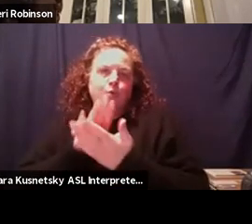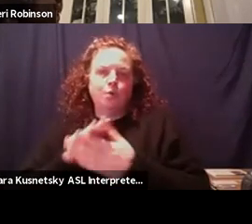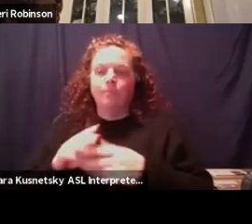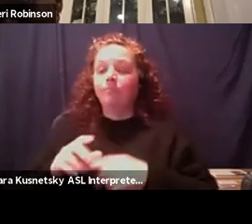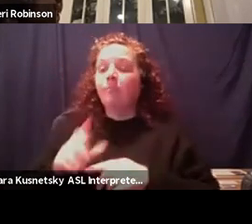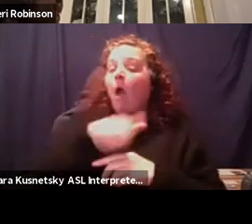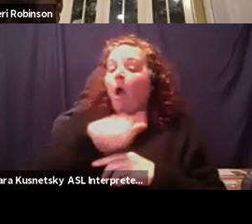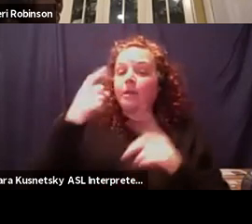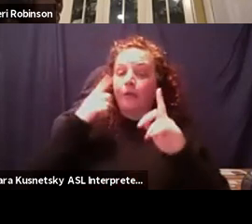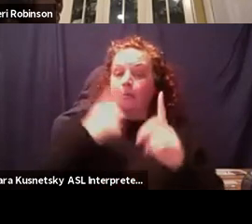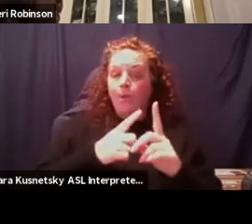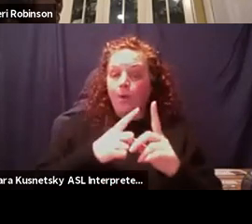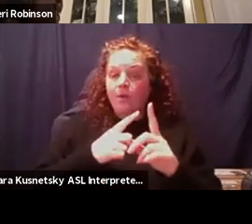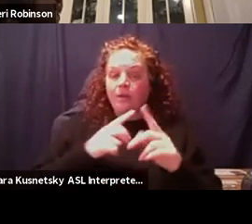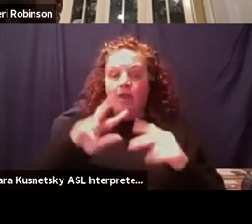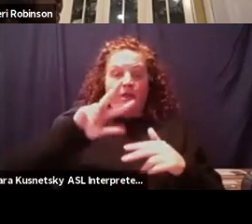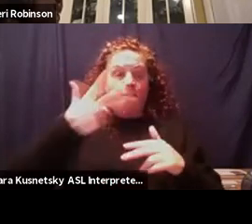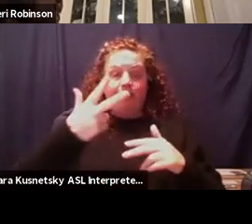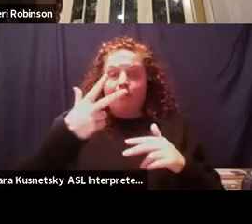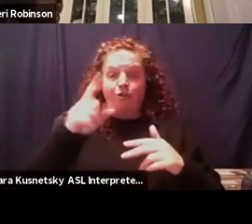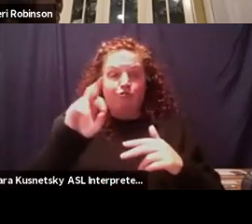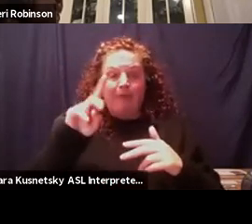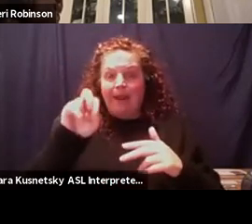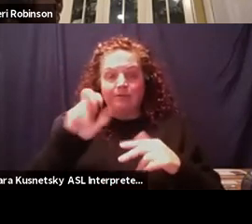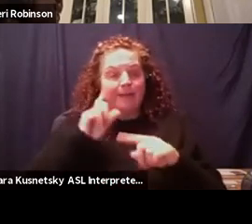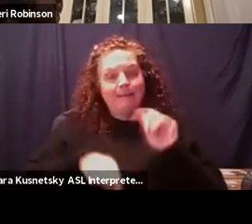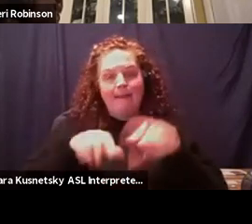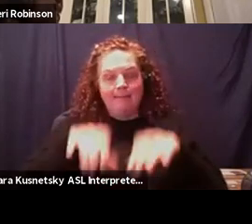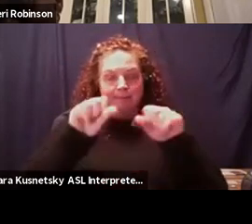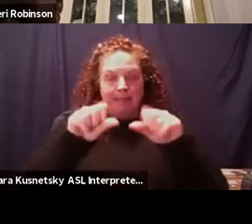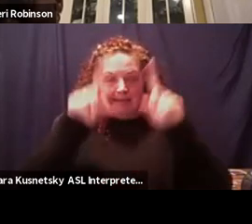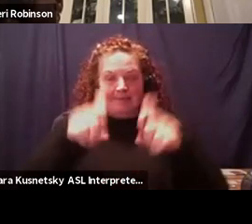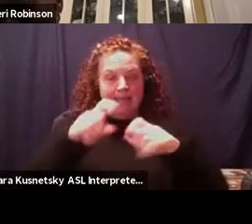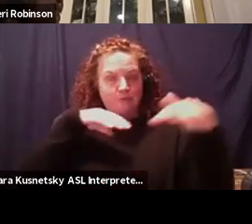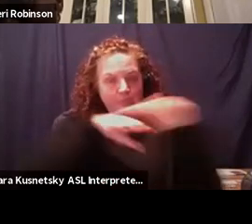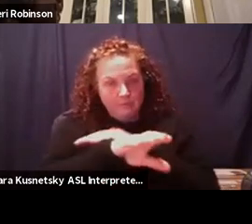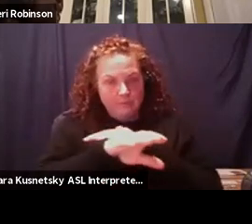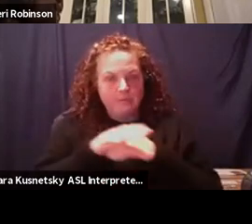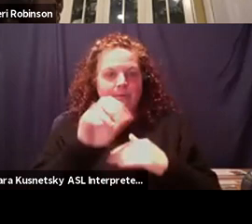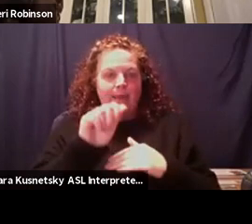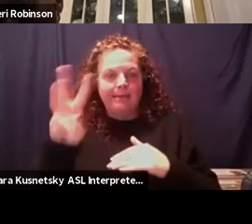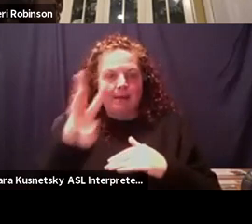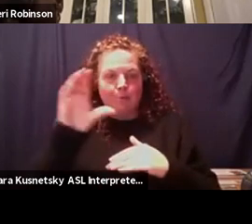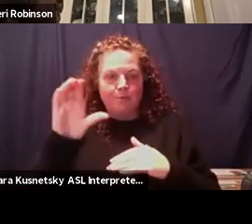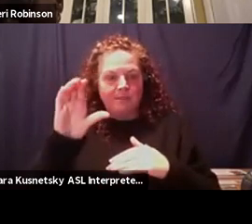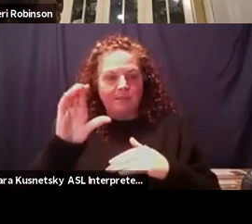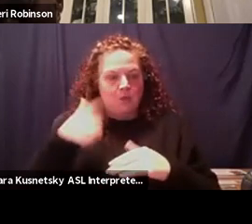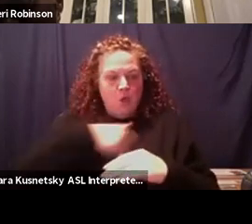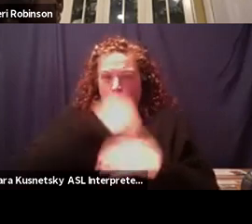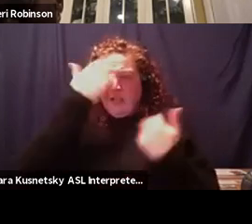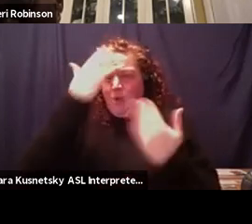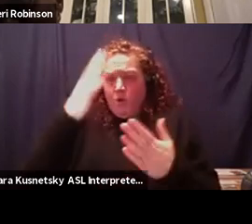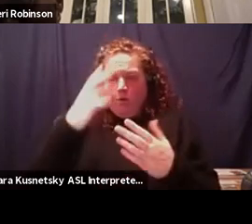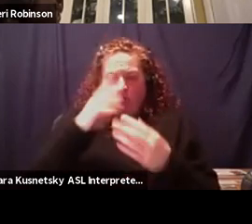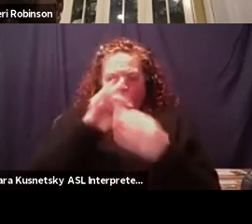up is that the third graders cannot take the Terra Nova test that you would take to get into AWC. We do not know much about taking tests and